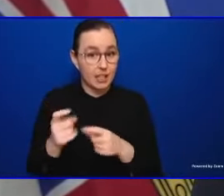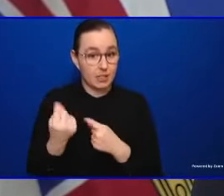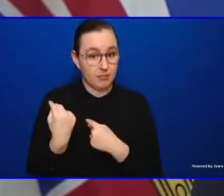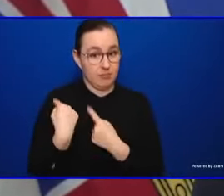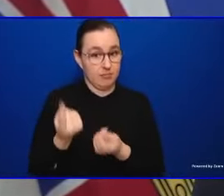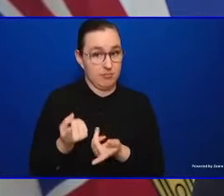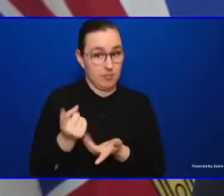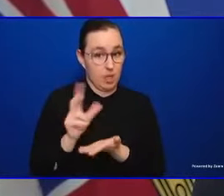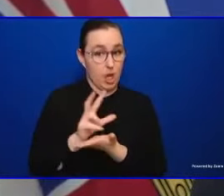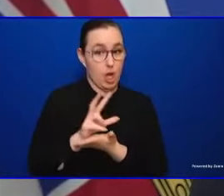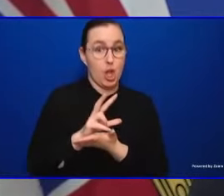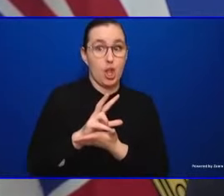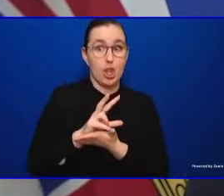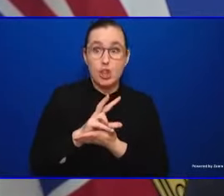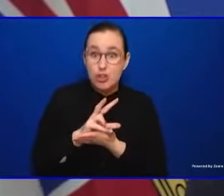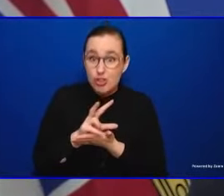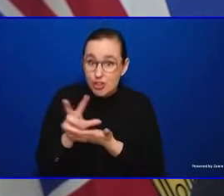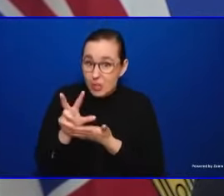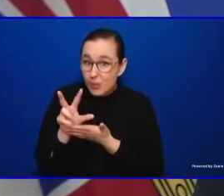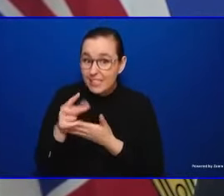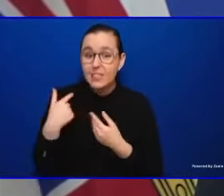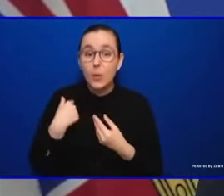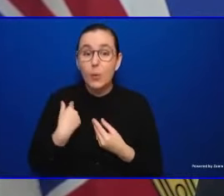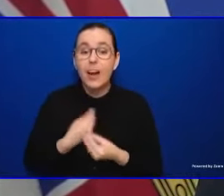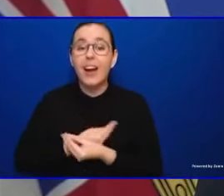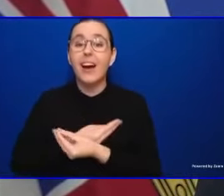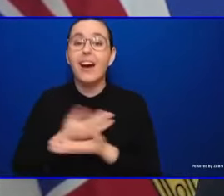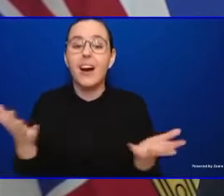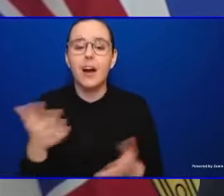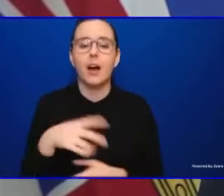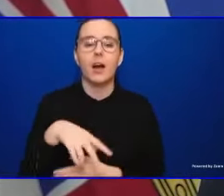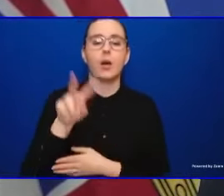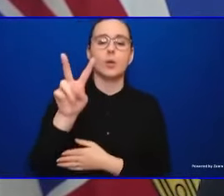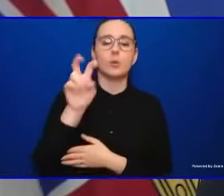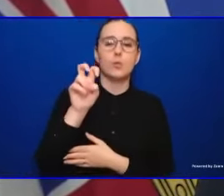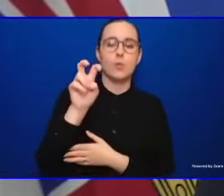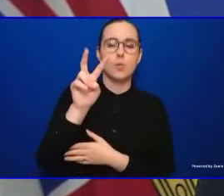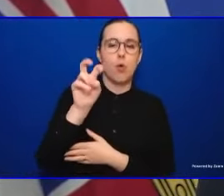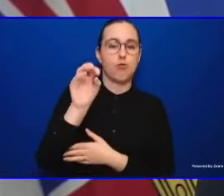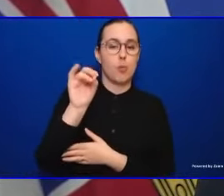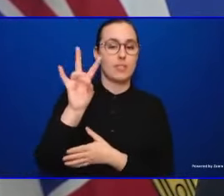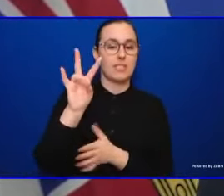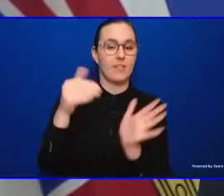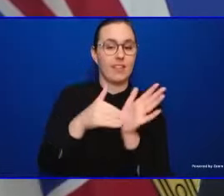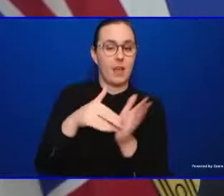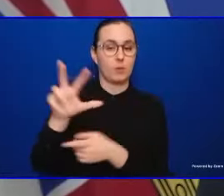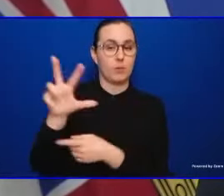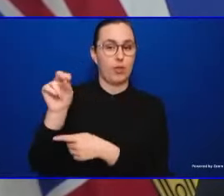of being delivered. That leaves in BC a current inventory of